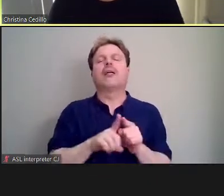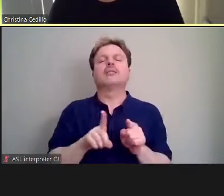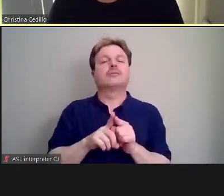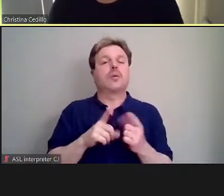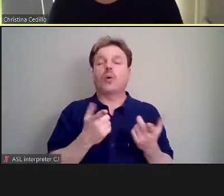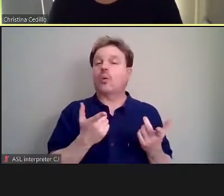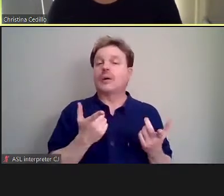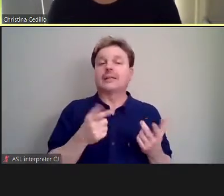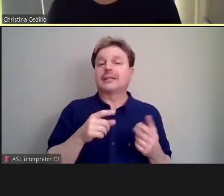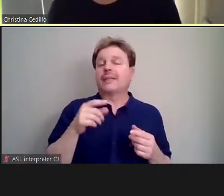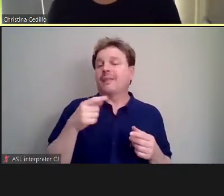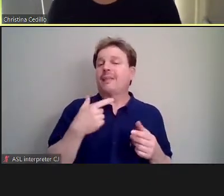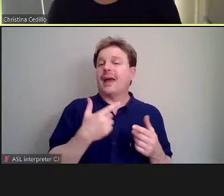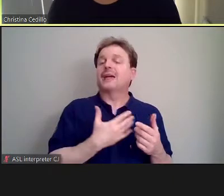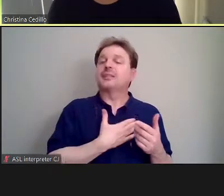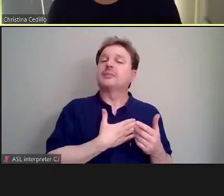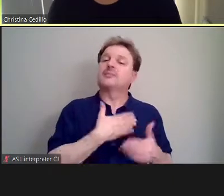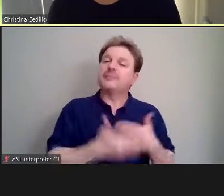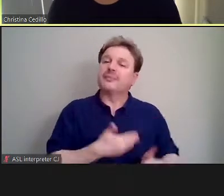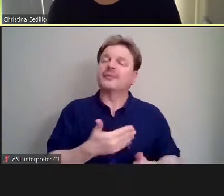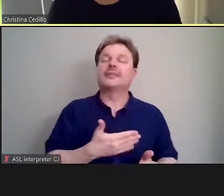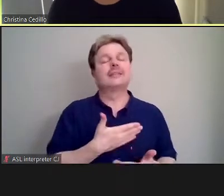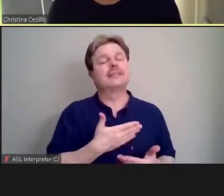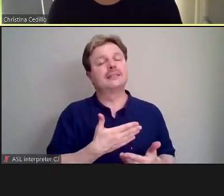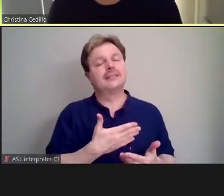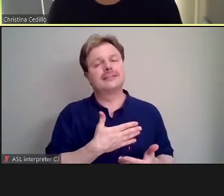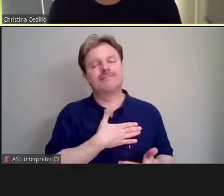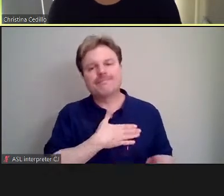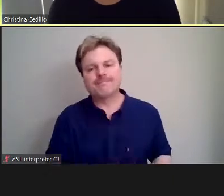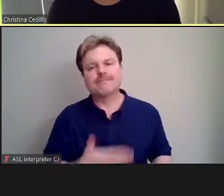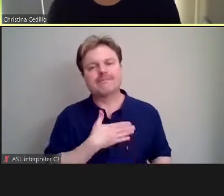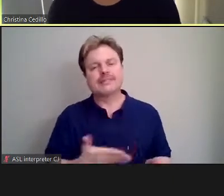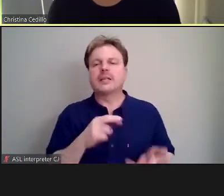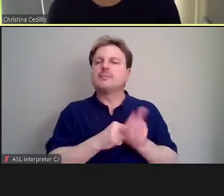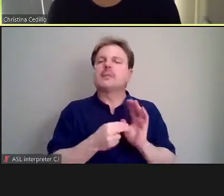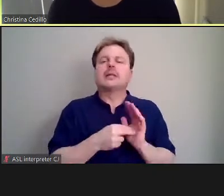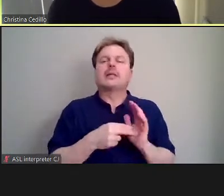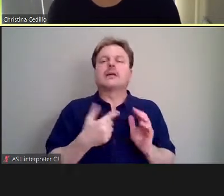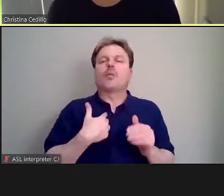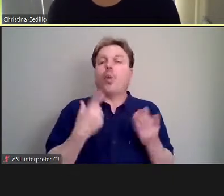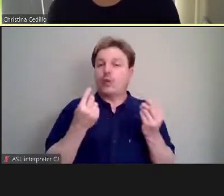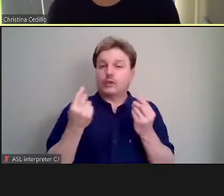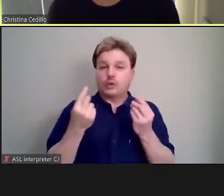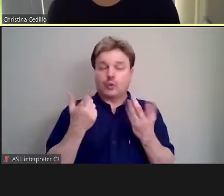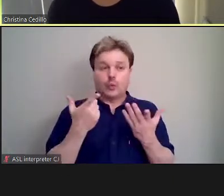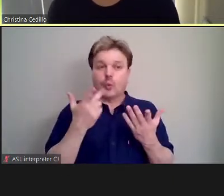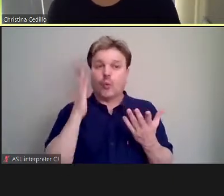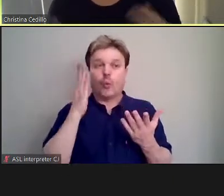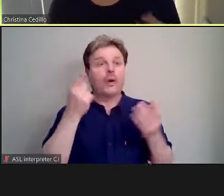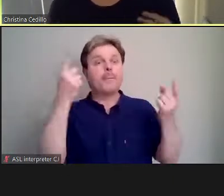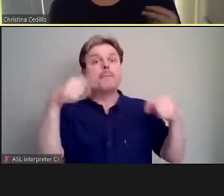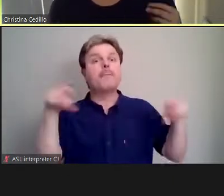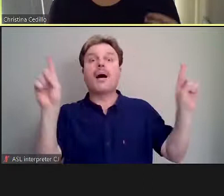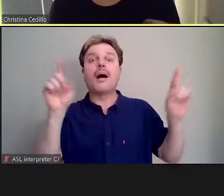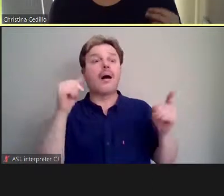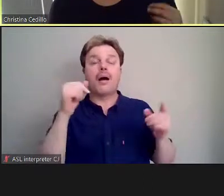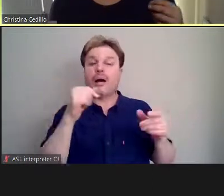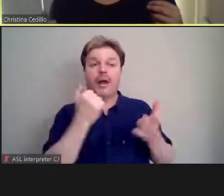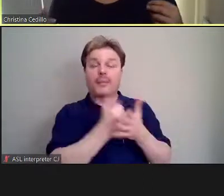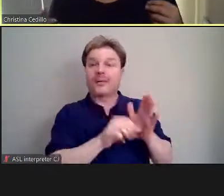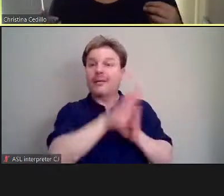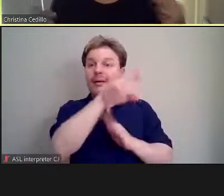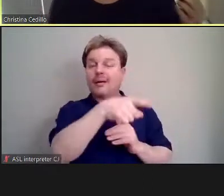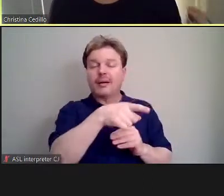that sometimes what we do isn't going to necessarily be effective, especially when it comes to disabled